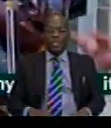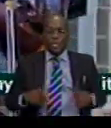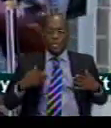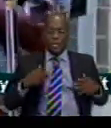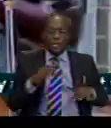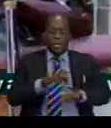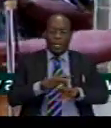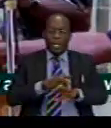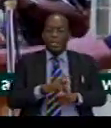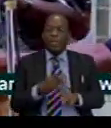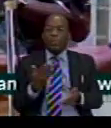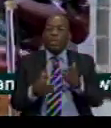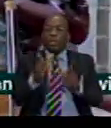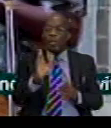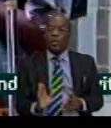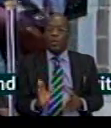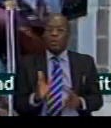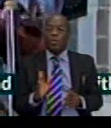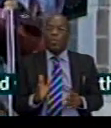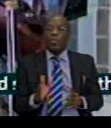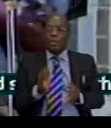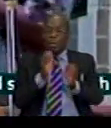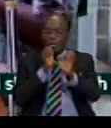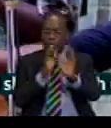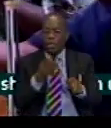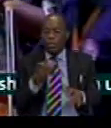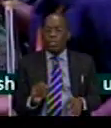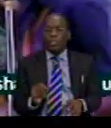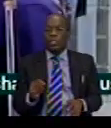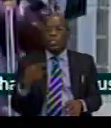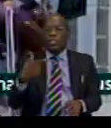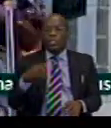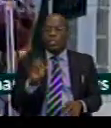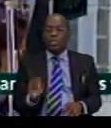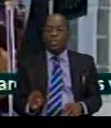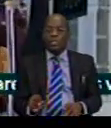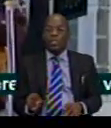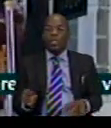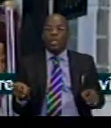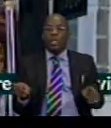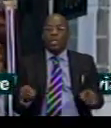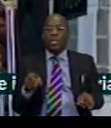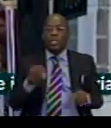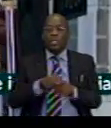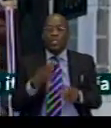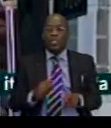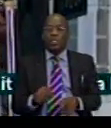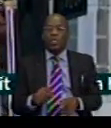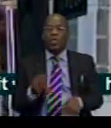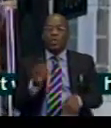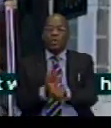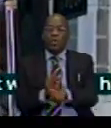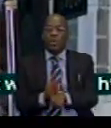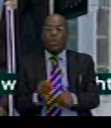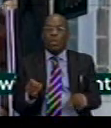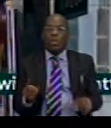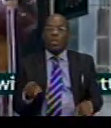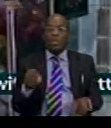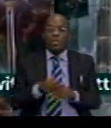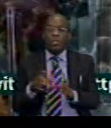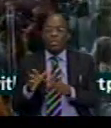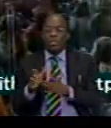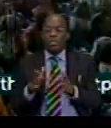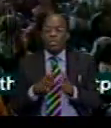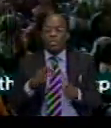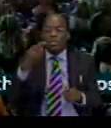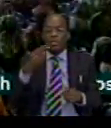and continue assisting him to perform much more miracles wherever he goes. In Jesus' name,